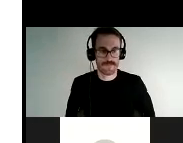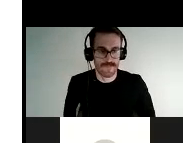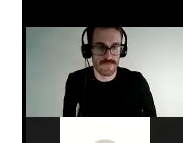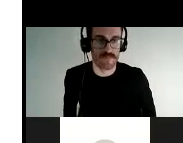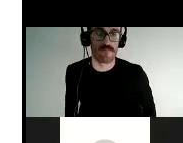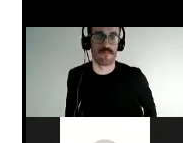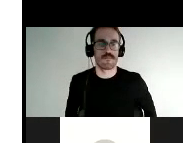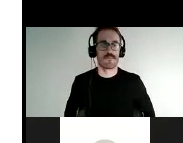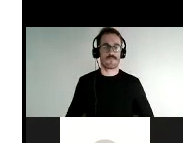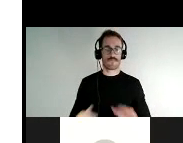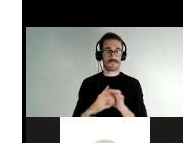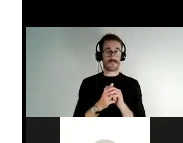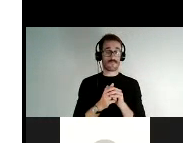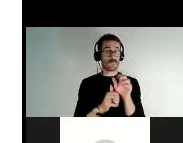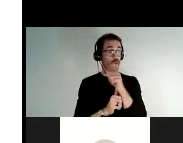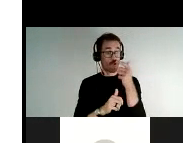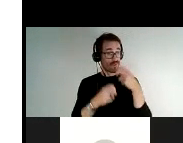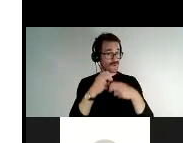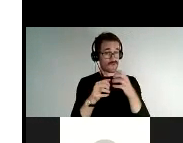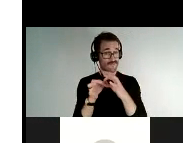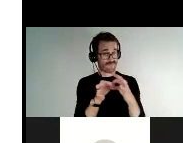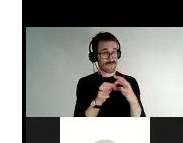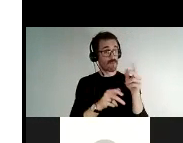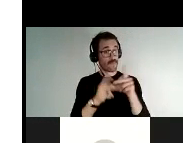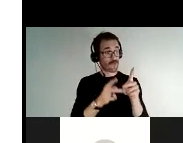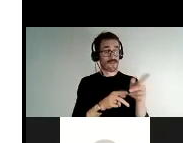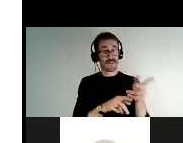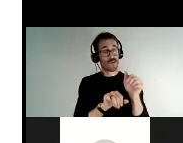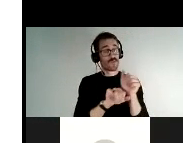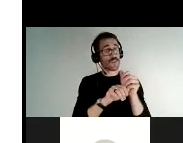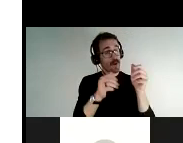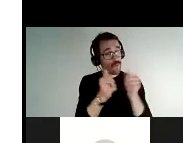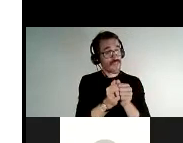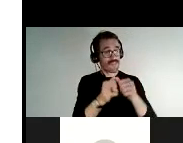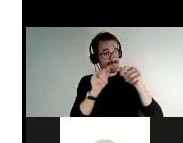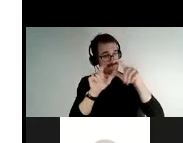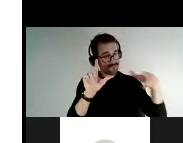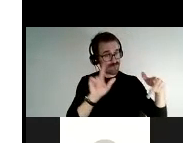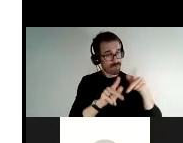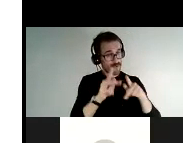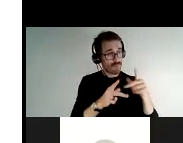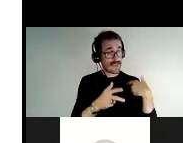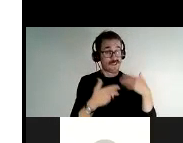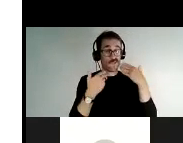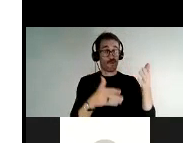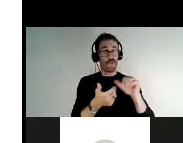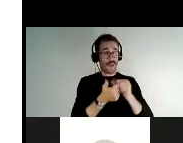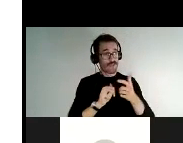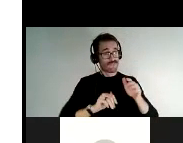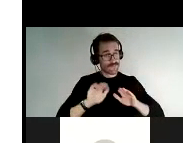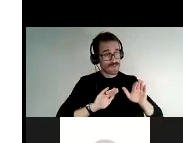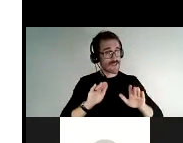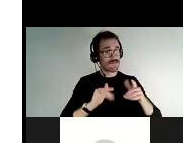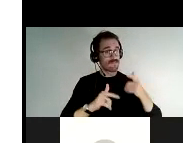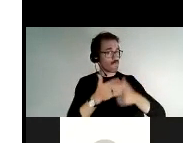just along the lines of people who are working with LGBT people don't know what to do. And this is